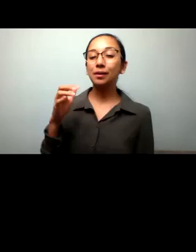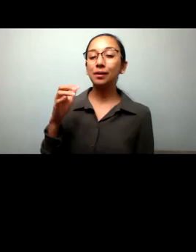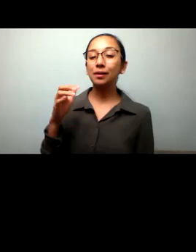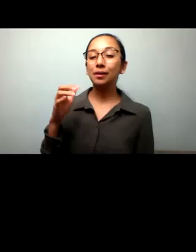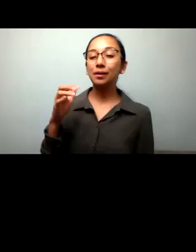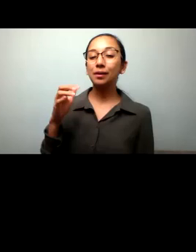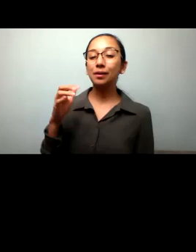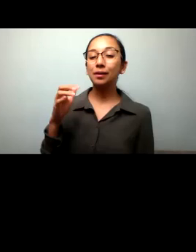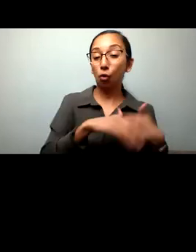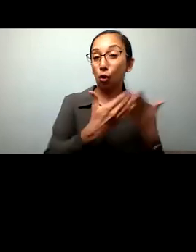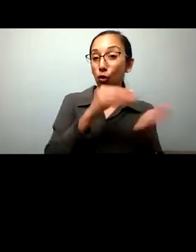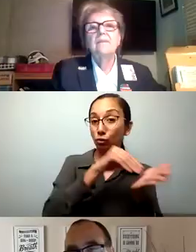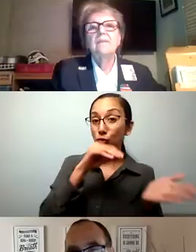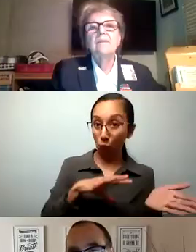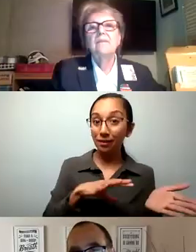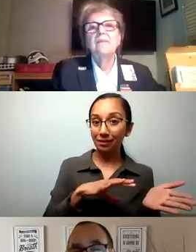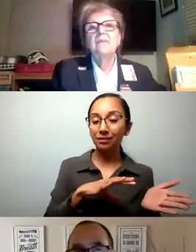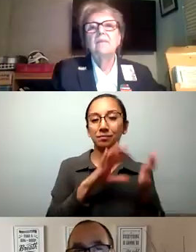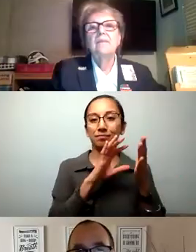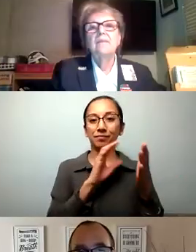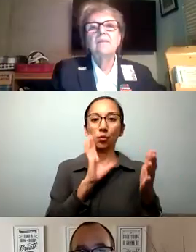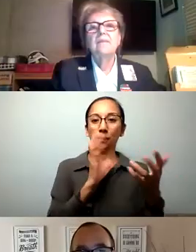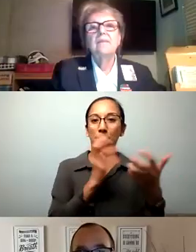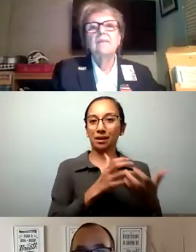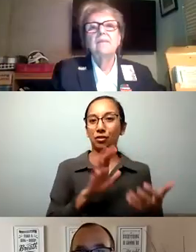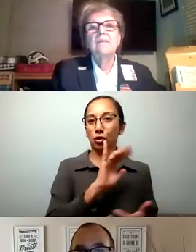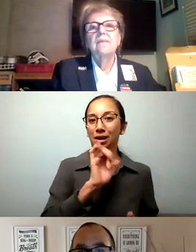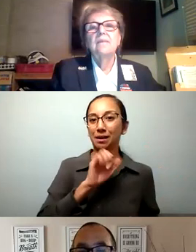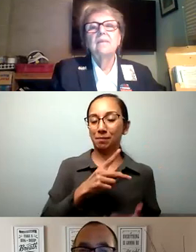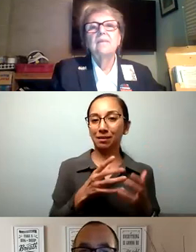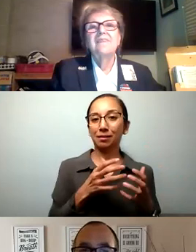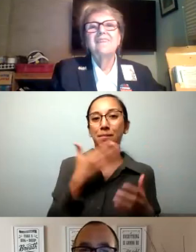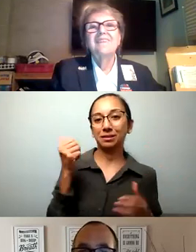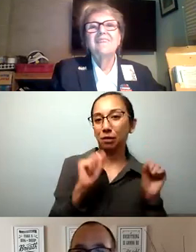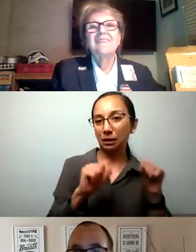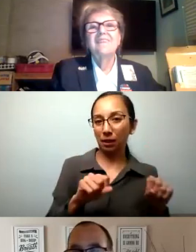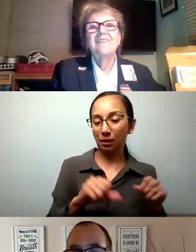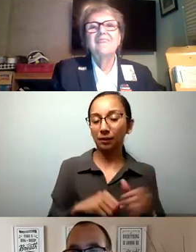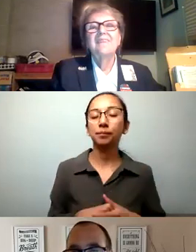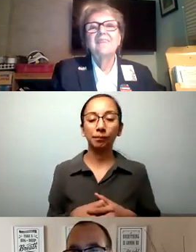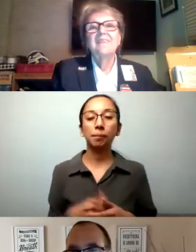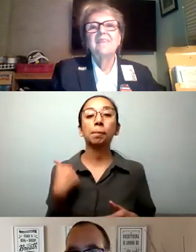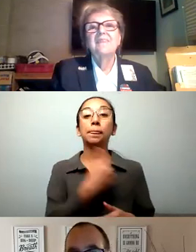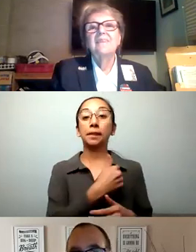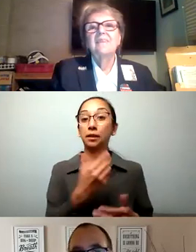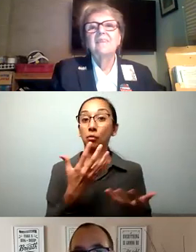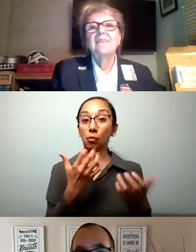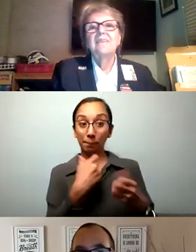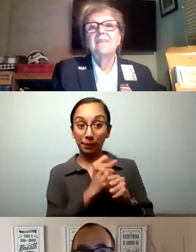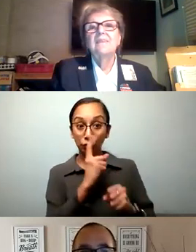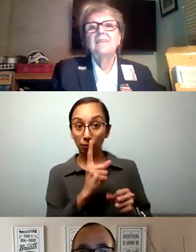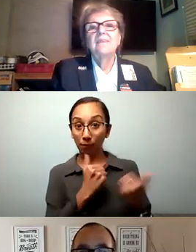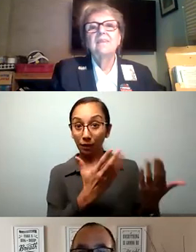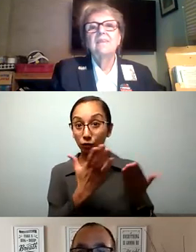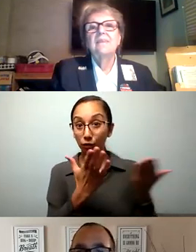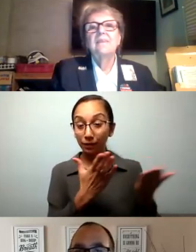all our students in accordance to their IEP to the best extent possible. Also, to ensure that we're providing the services they need, we are asking